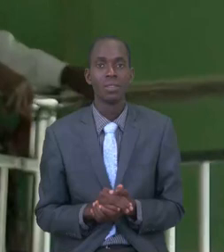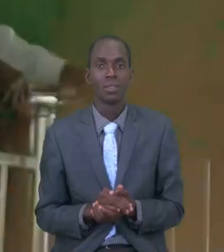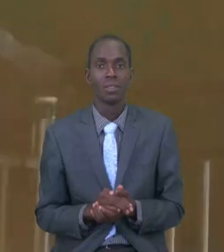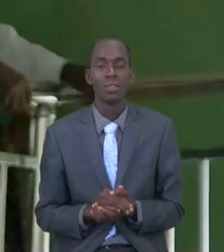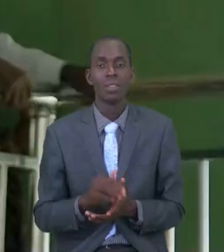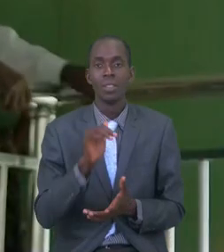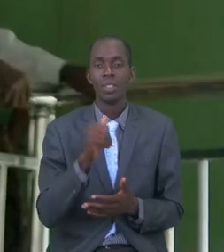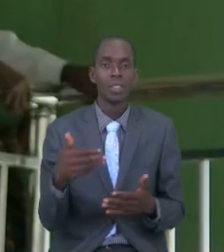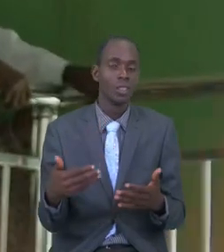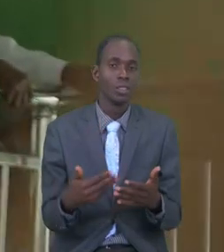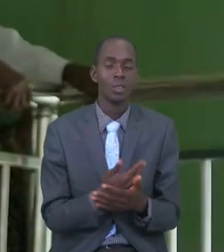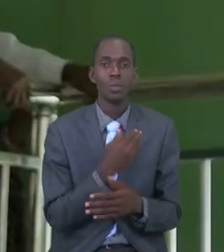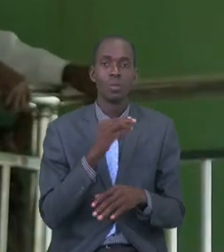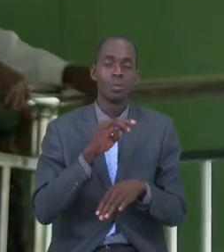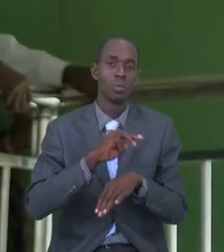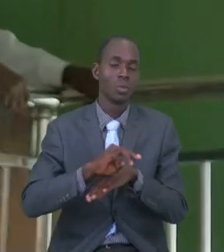A new minister.